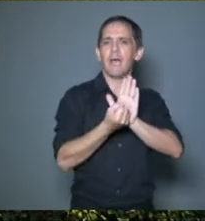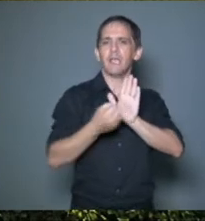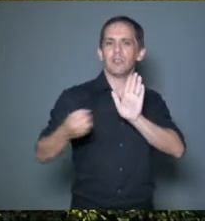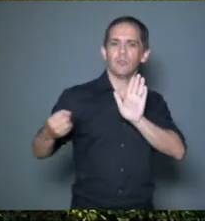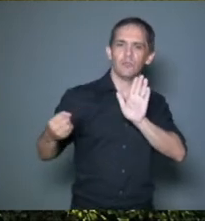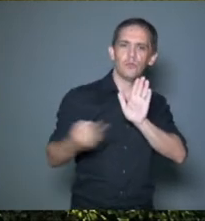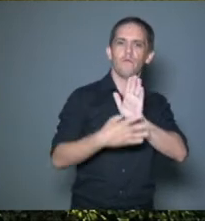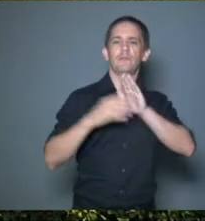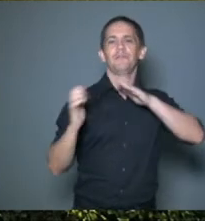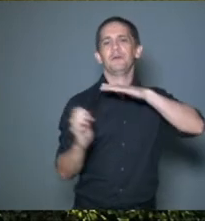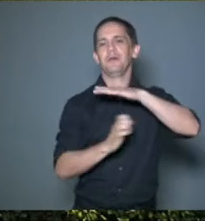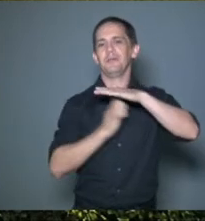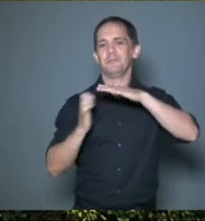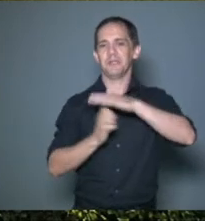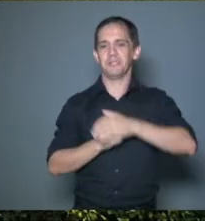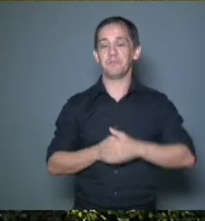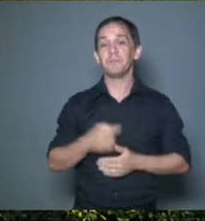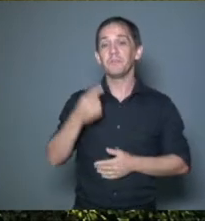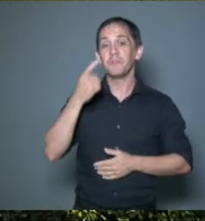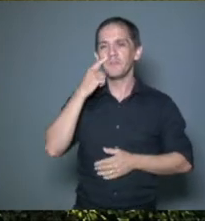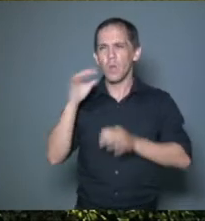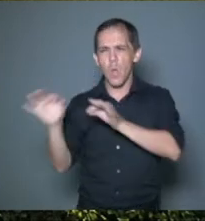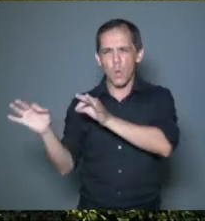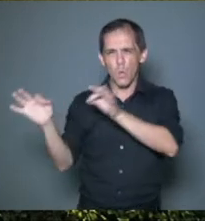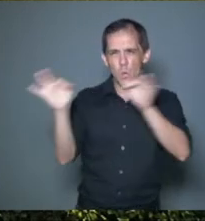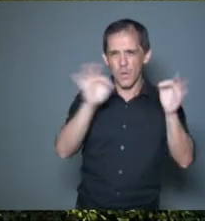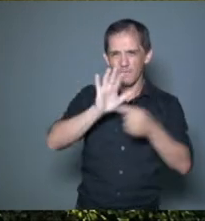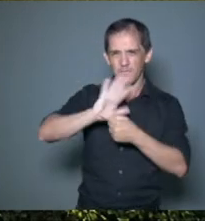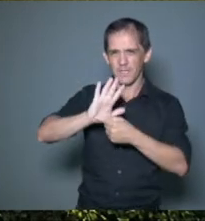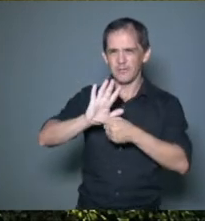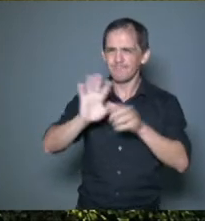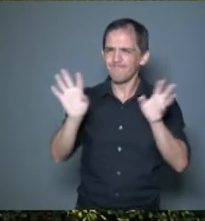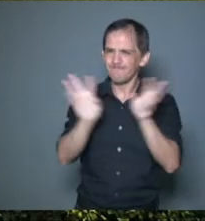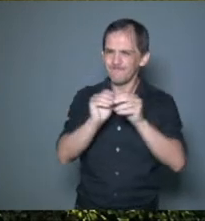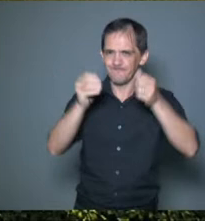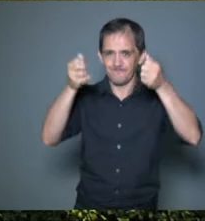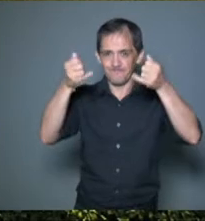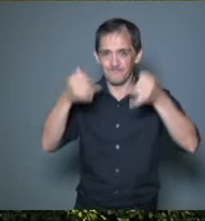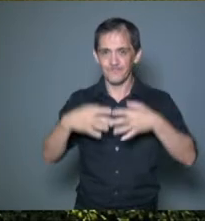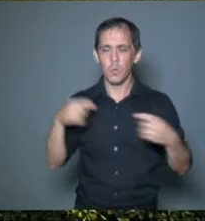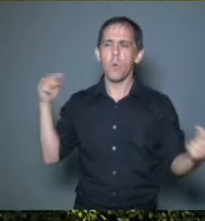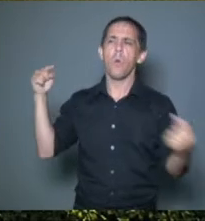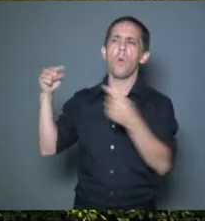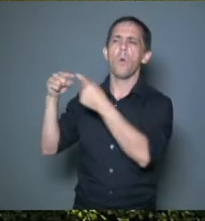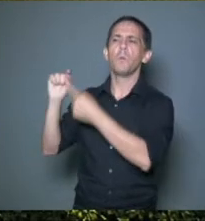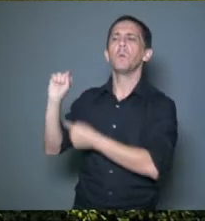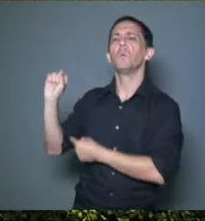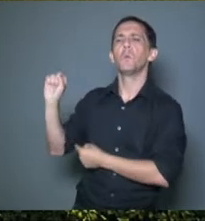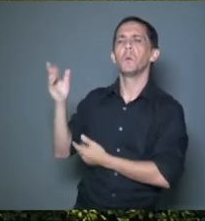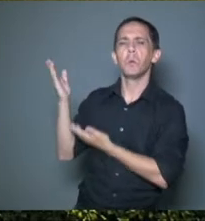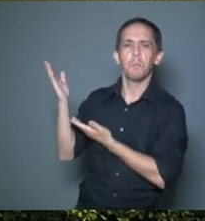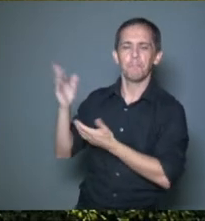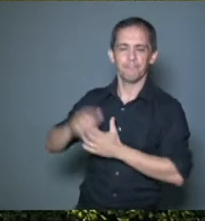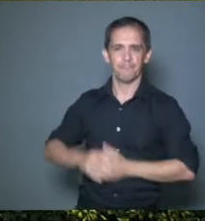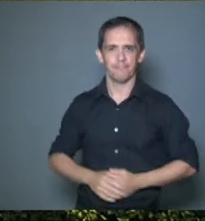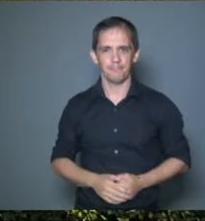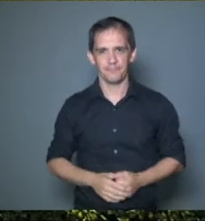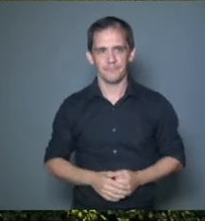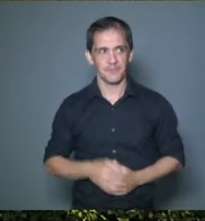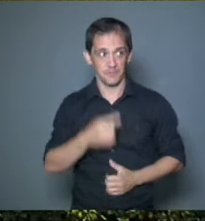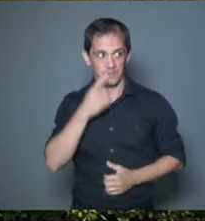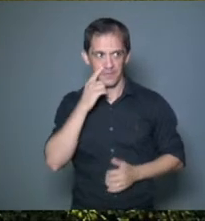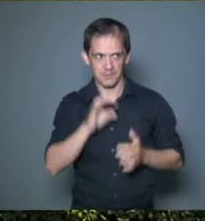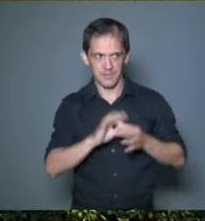is the innovation brand of SLC Agricola. We will now watch a video and it will explain what